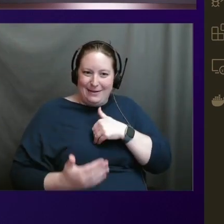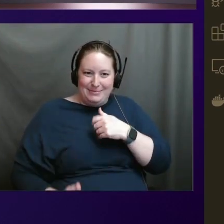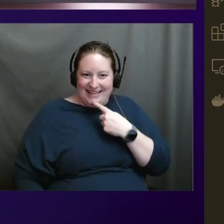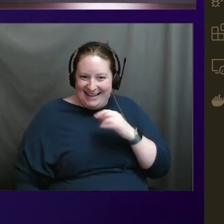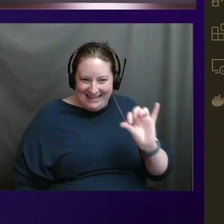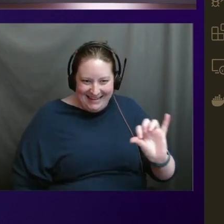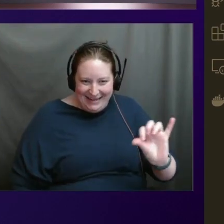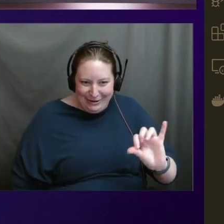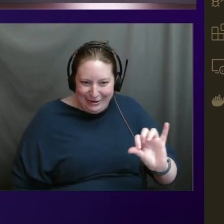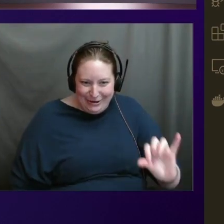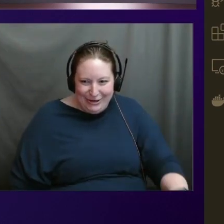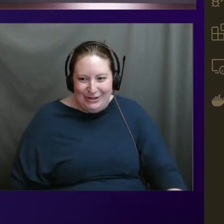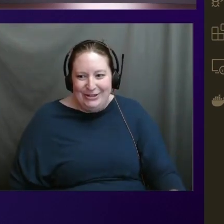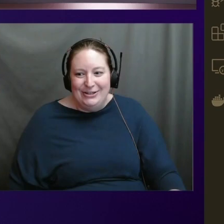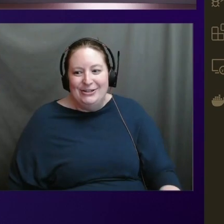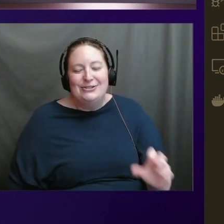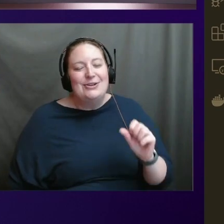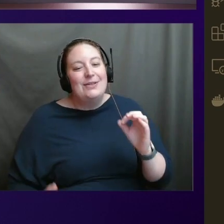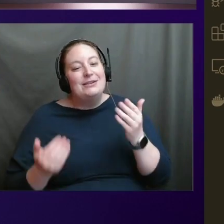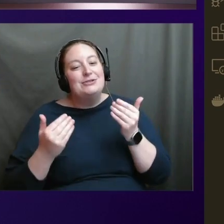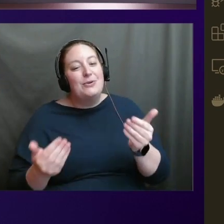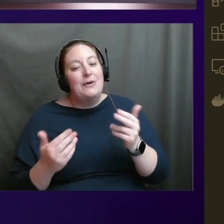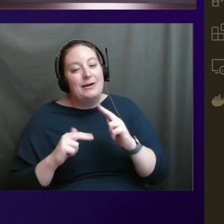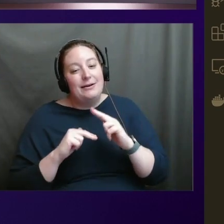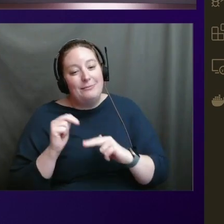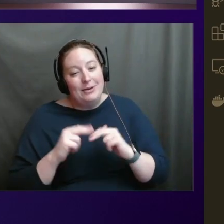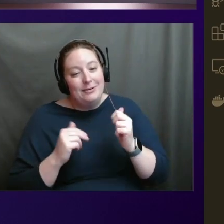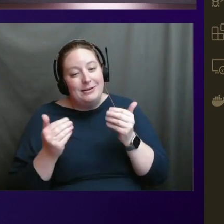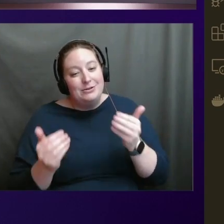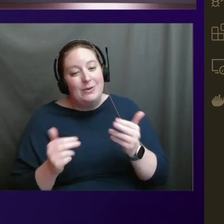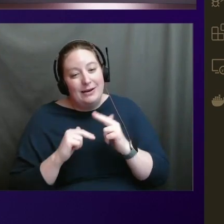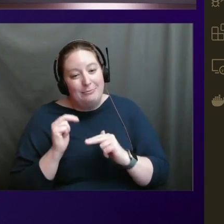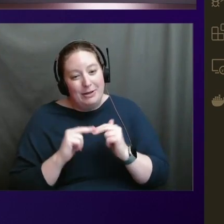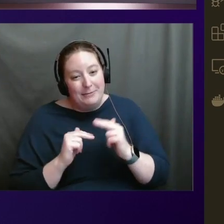So let's go ahead and build this.